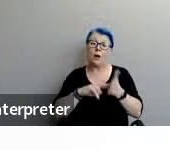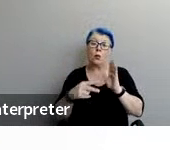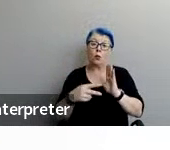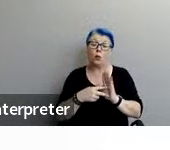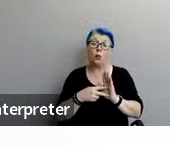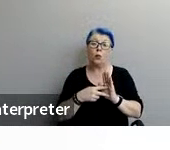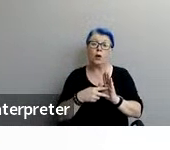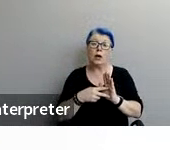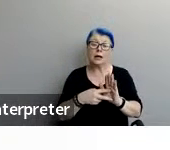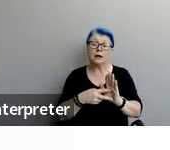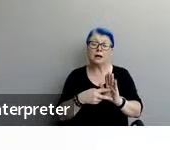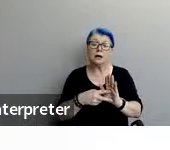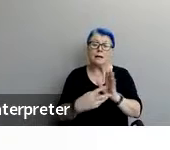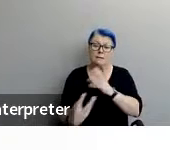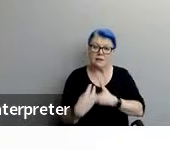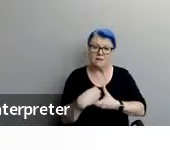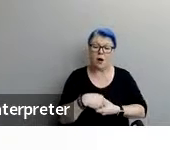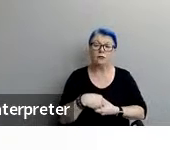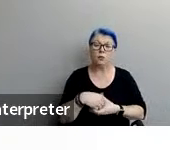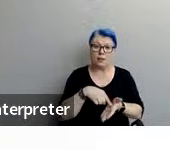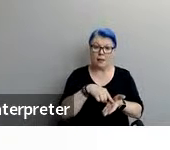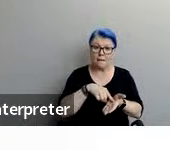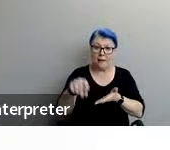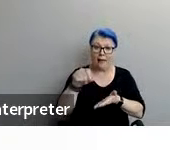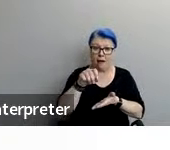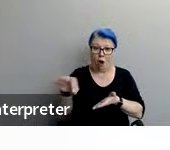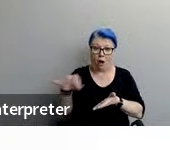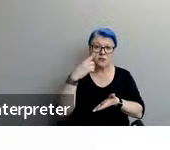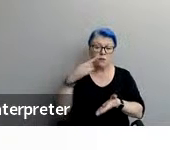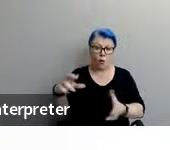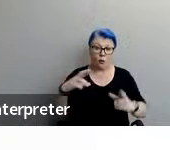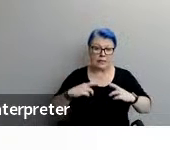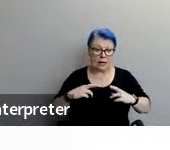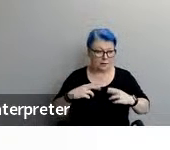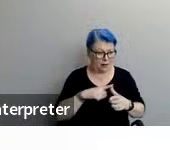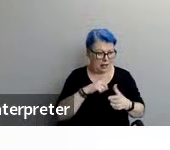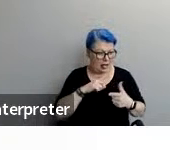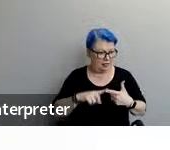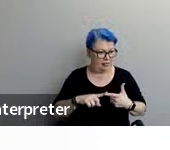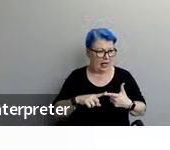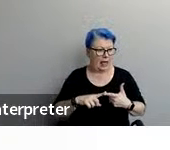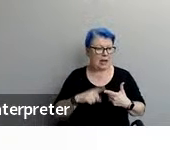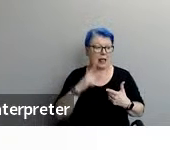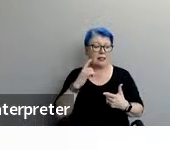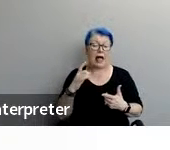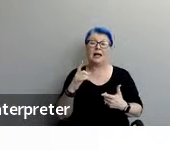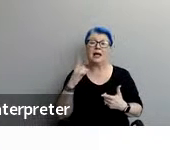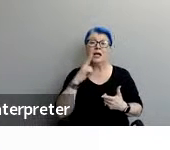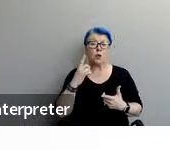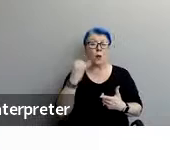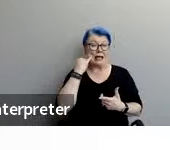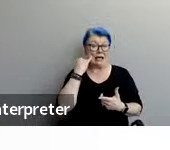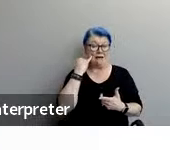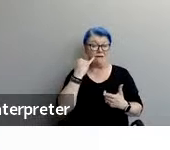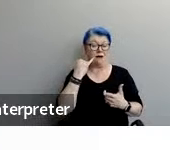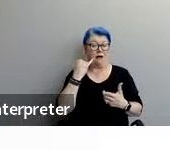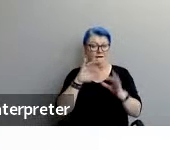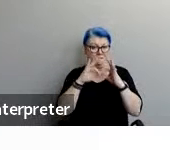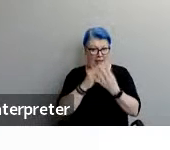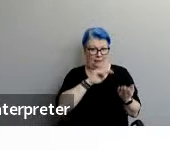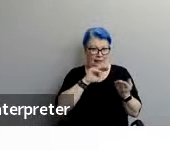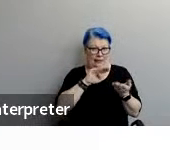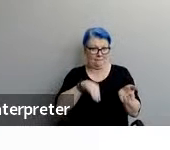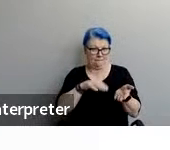for retirement and for death. Bereavement leave expansion would go from 3 to 5 days, and it would expand